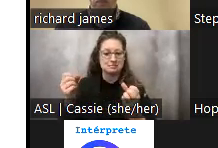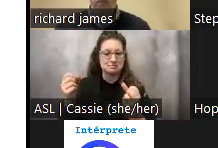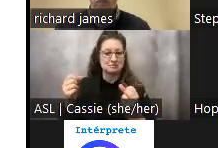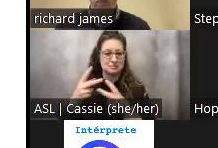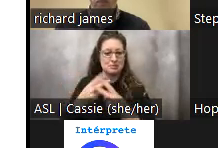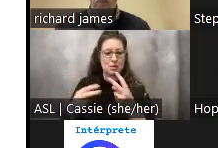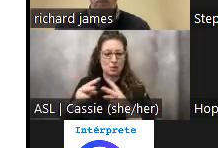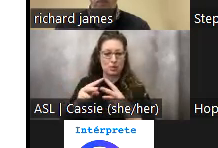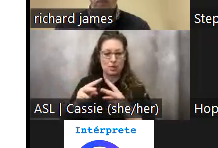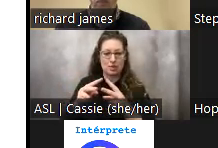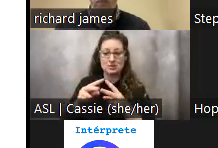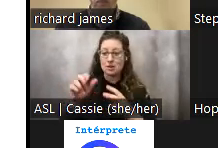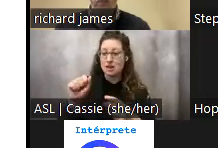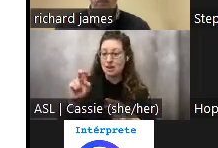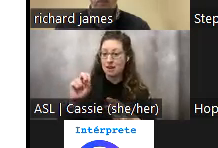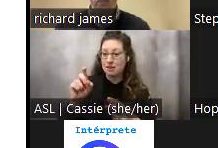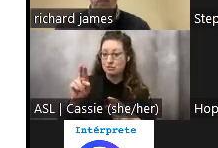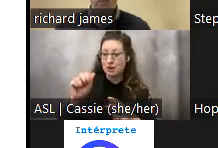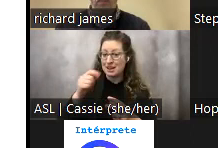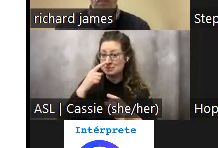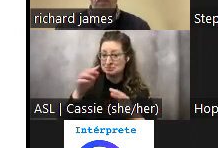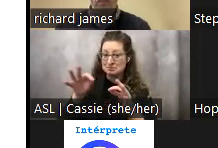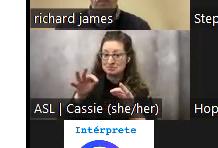So Andrea, please.